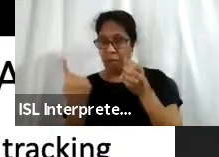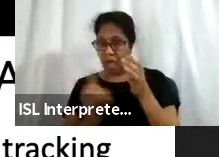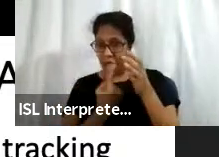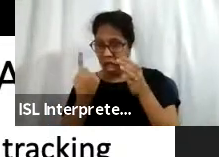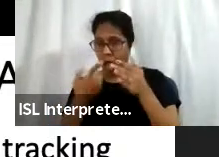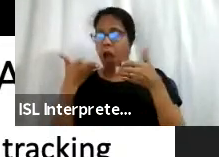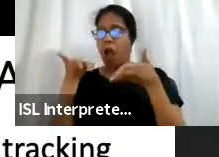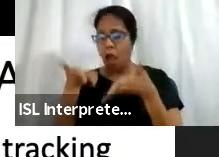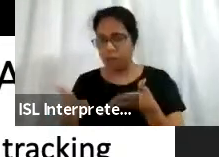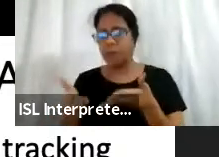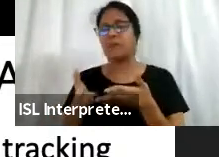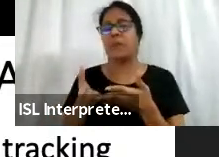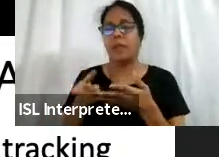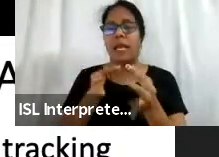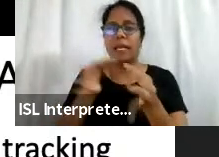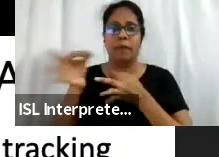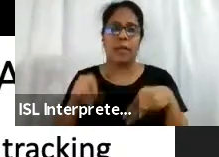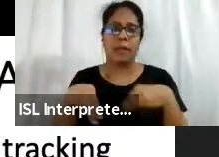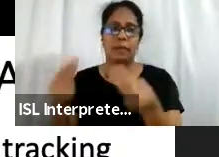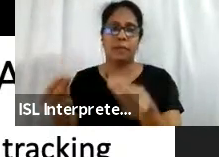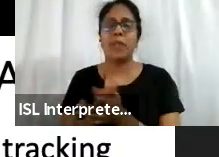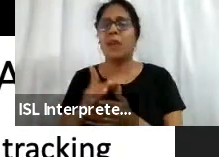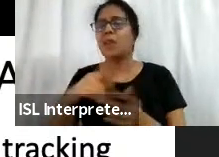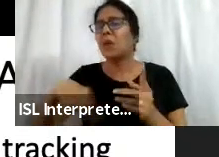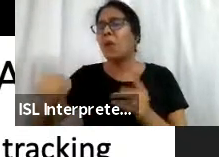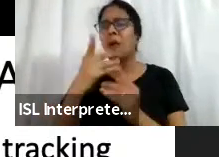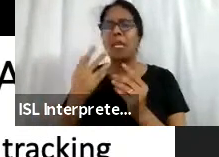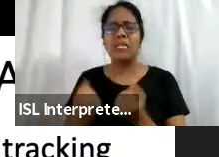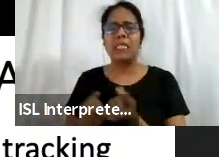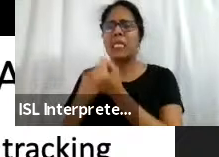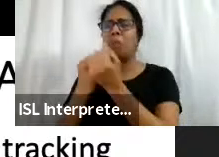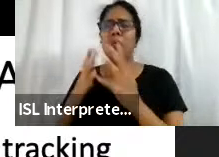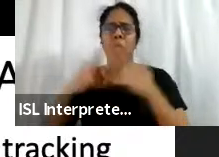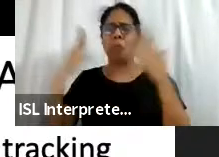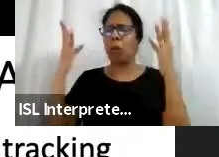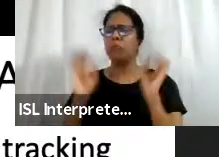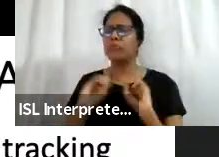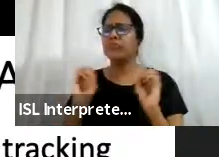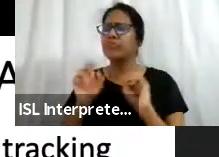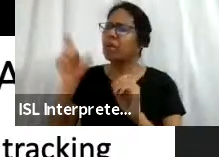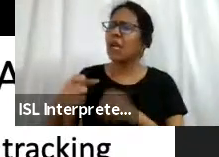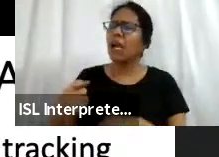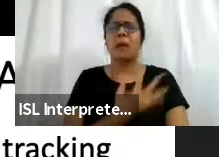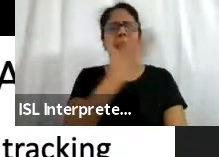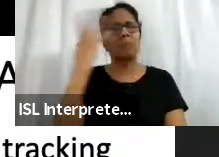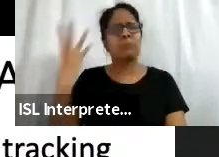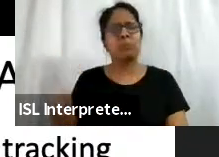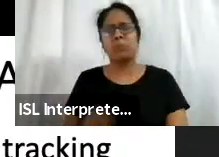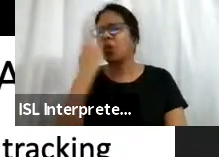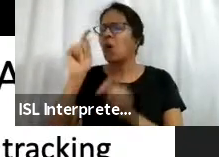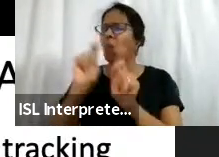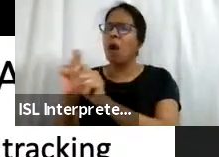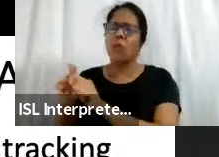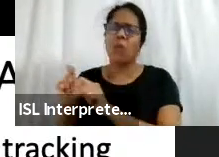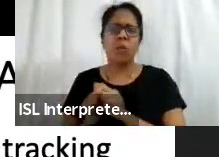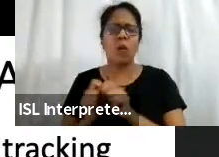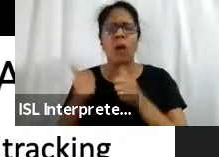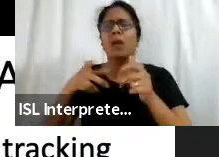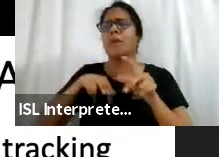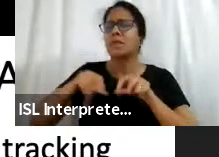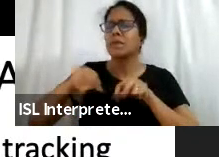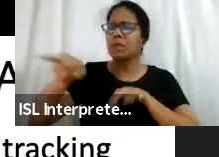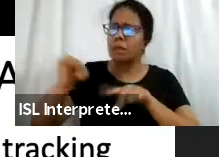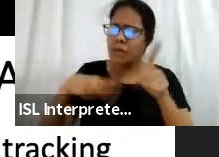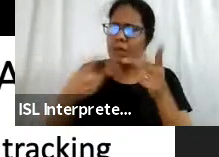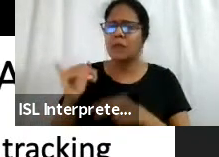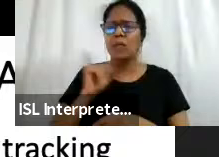not require much support. They can carry on with their day-to-day activities. They are mobile enough to go to the toilet,